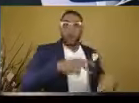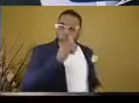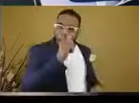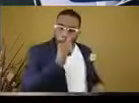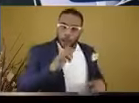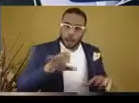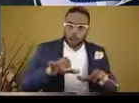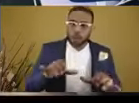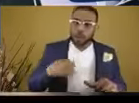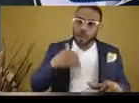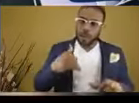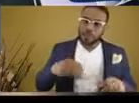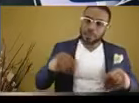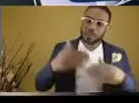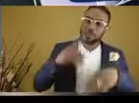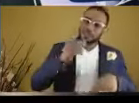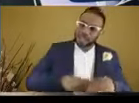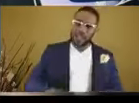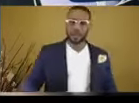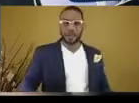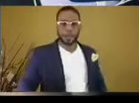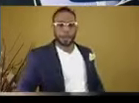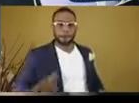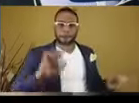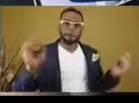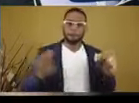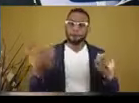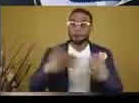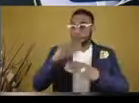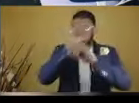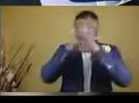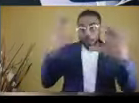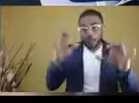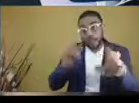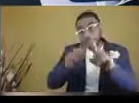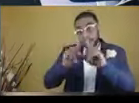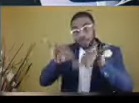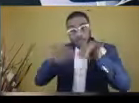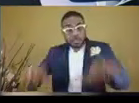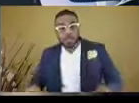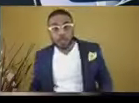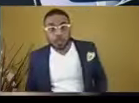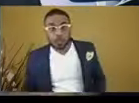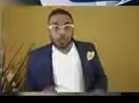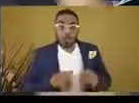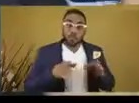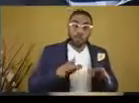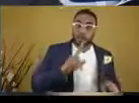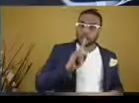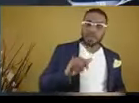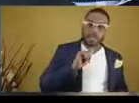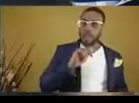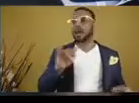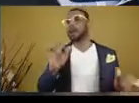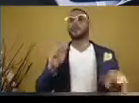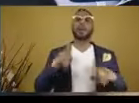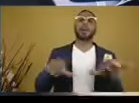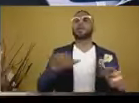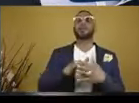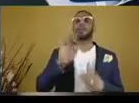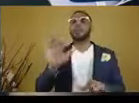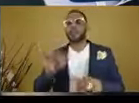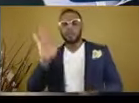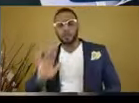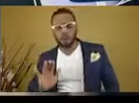have to spend some time radically reimagining different systems, different ways of being, not saying, oh, we can't do that, we've never done that